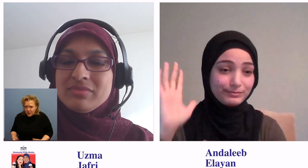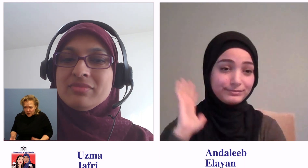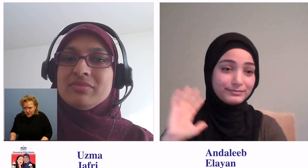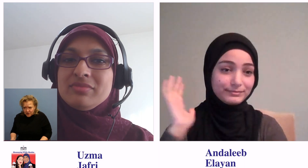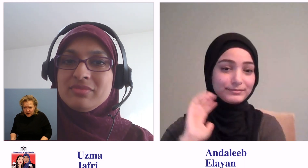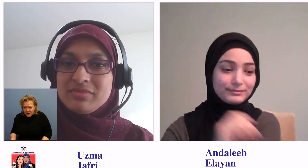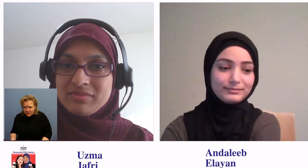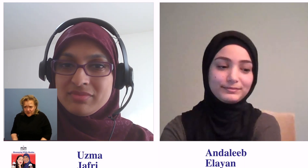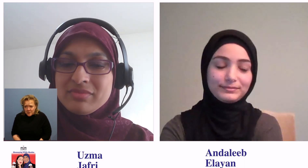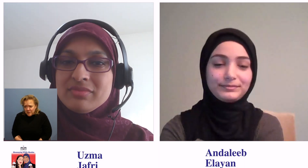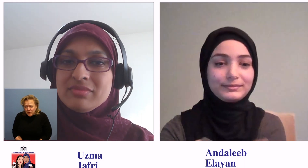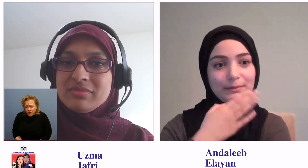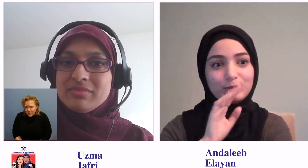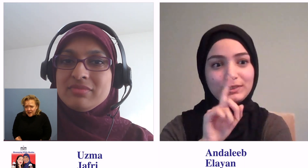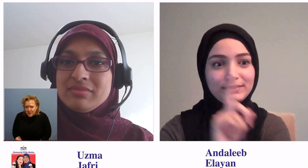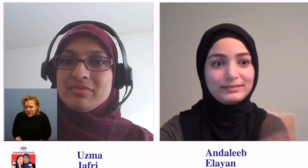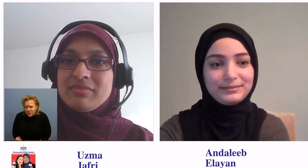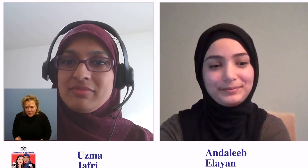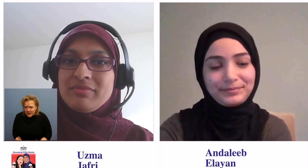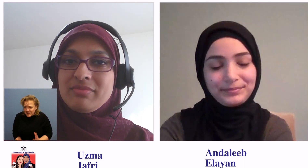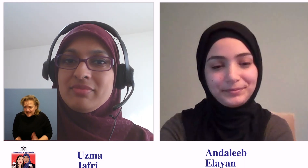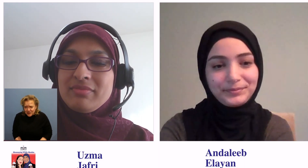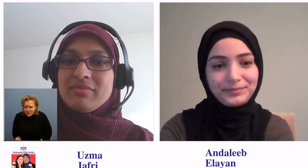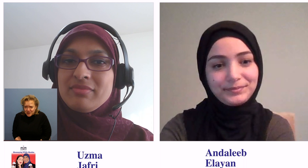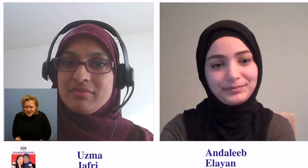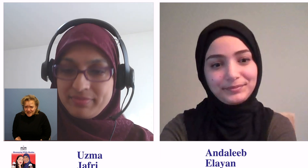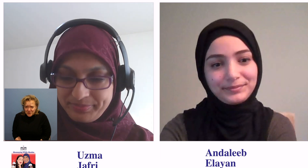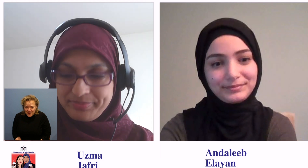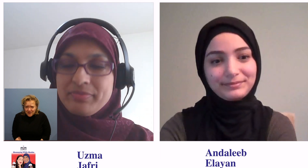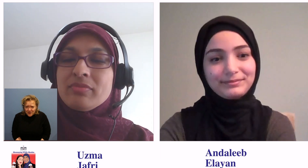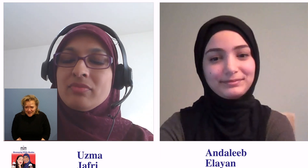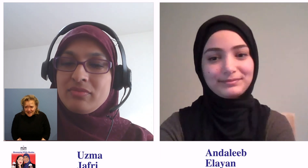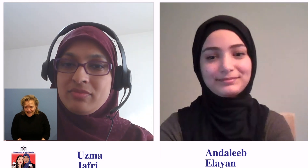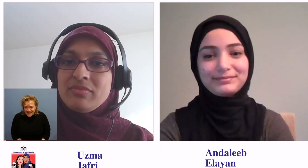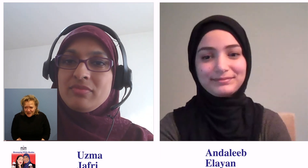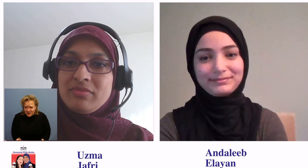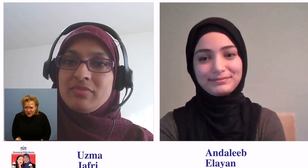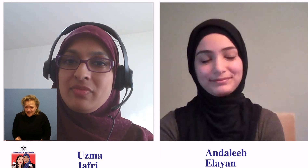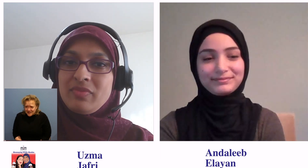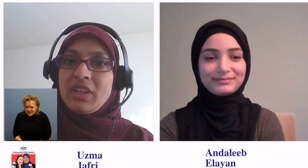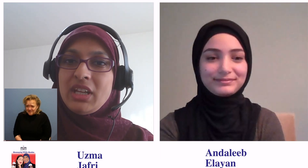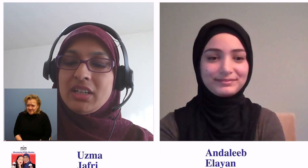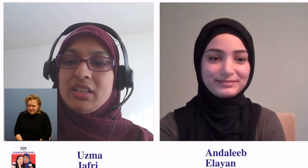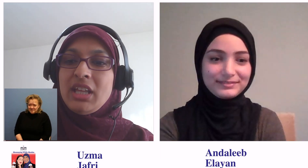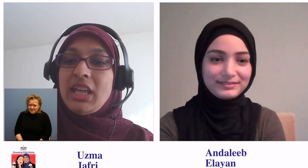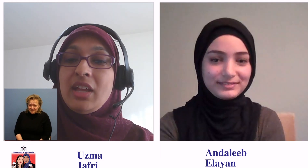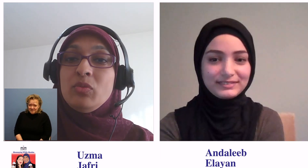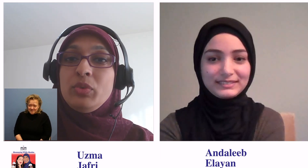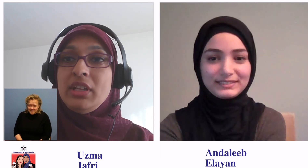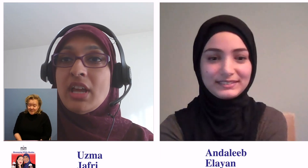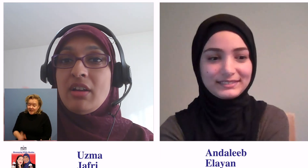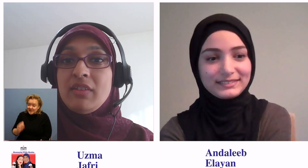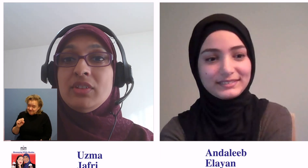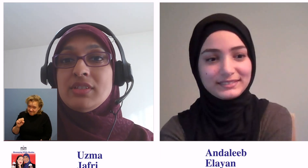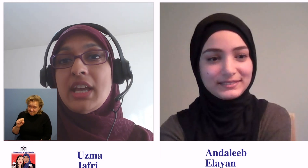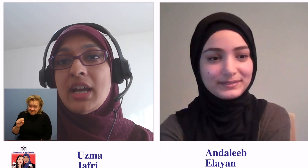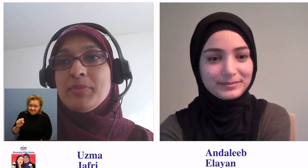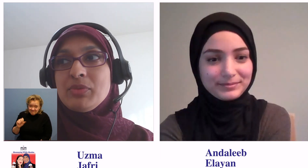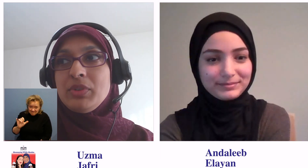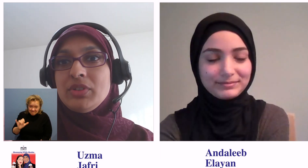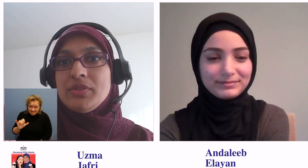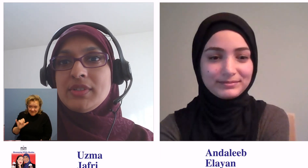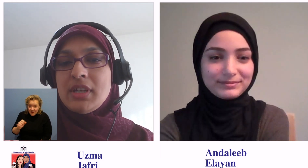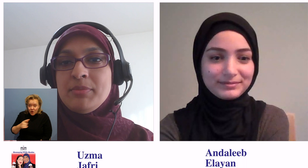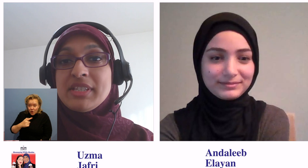put on your pillow, put on your mattress. mean, people really come up with solutions to whatever it is they need in the world. Yeah. And we now have those